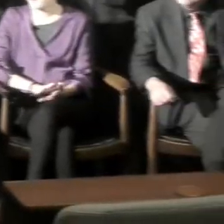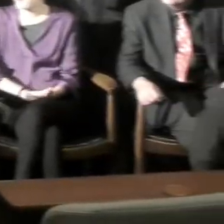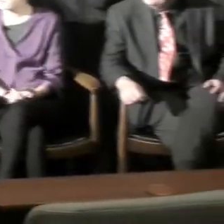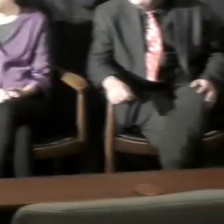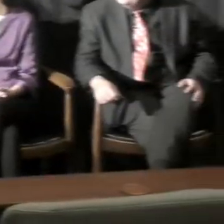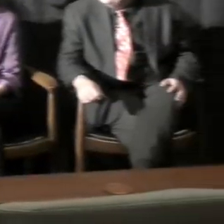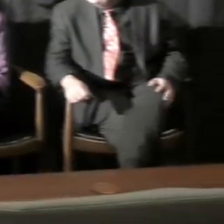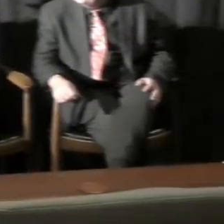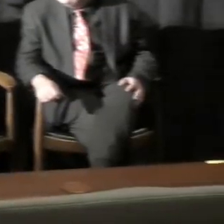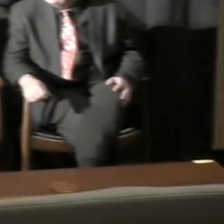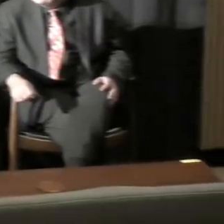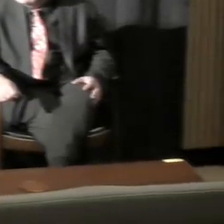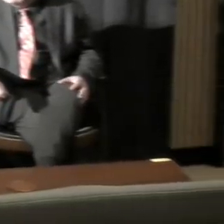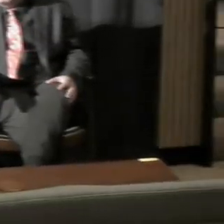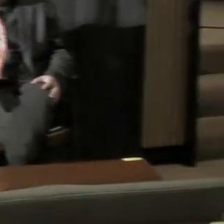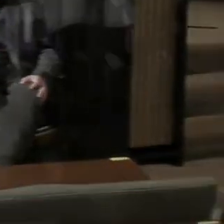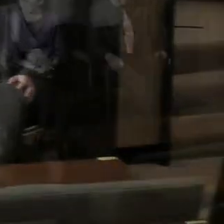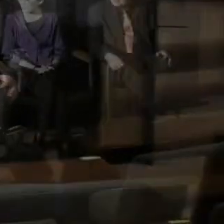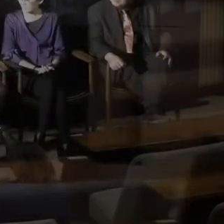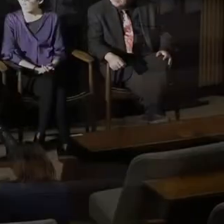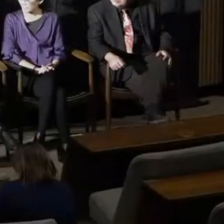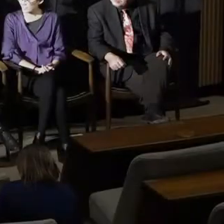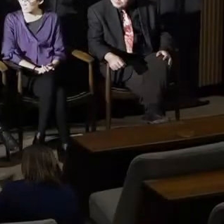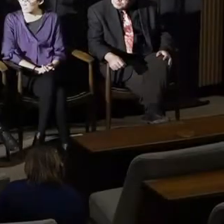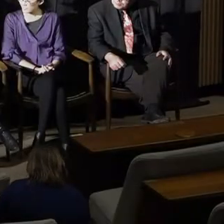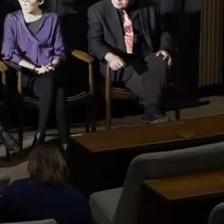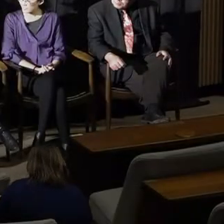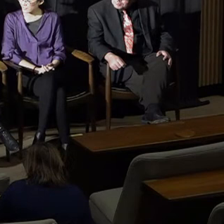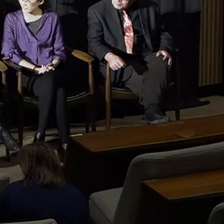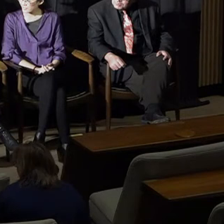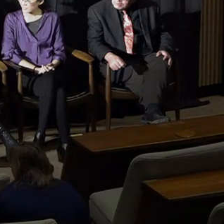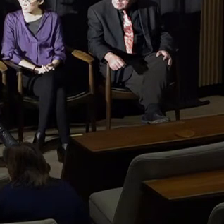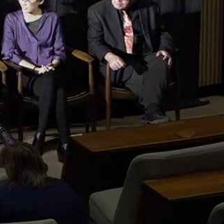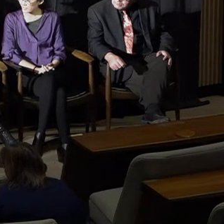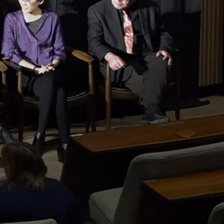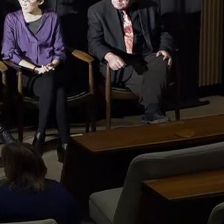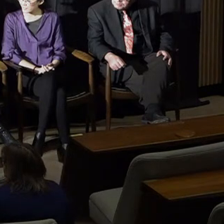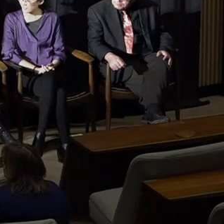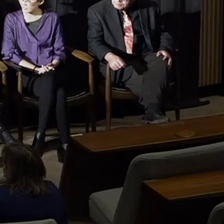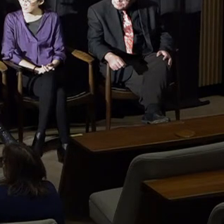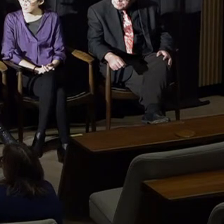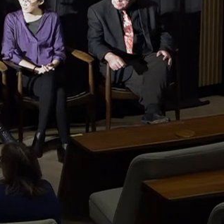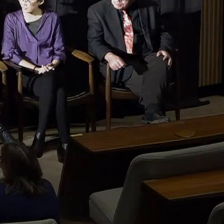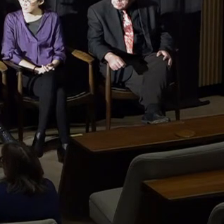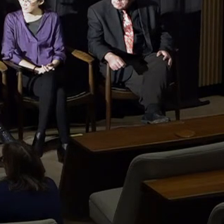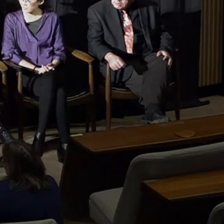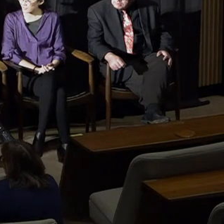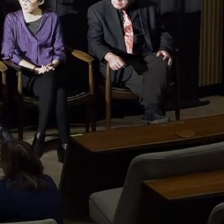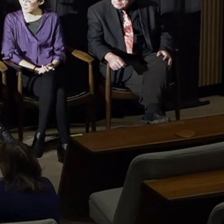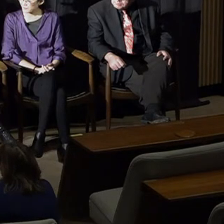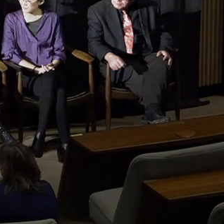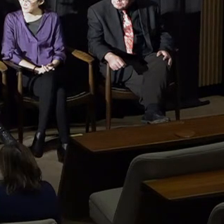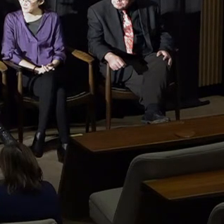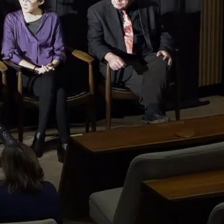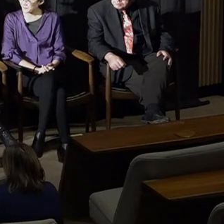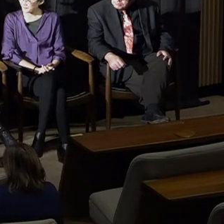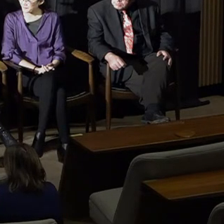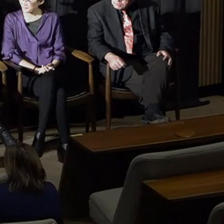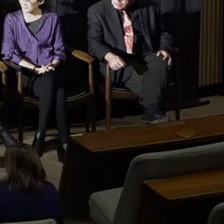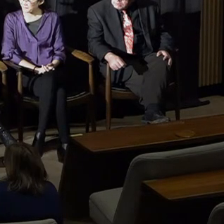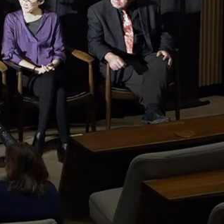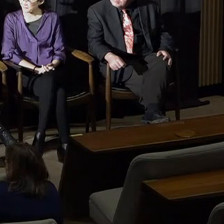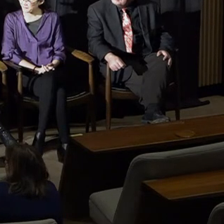And a great exploration of the challenges that face scientists and science communication. So I'd like to introduce everyone that we